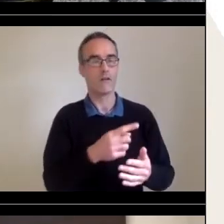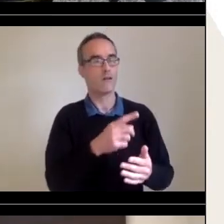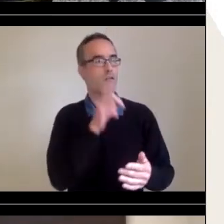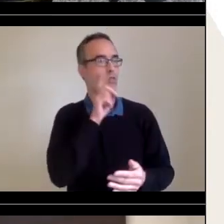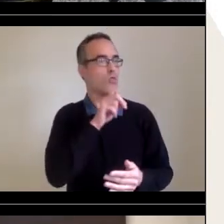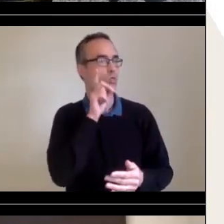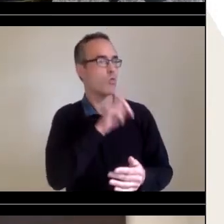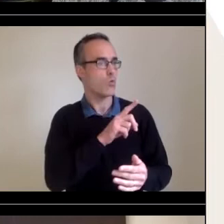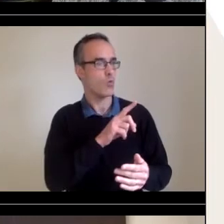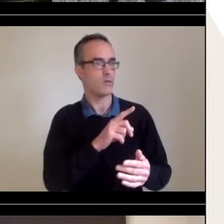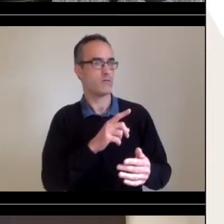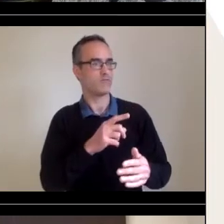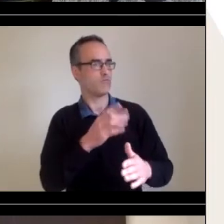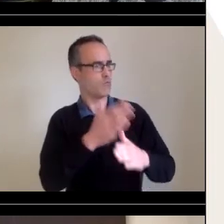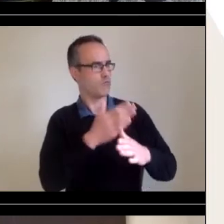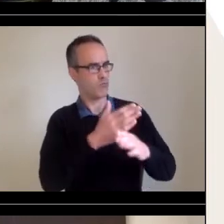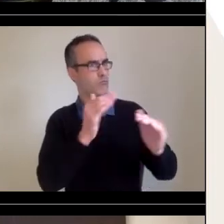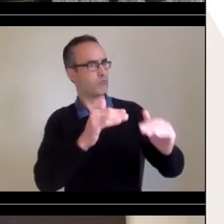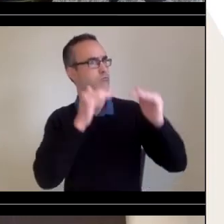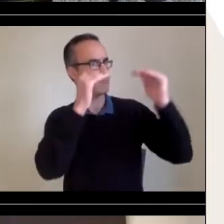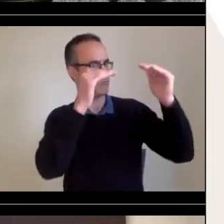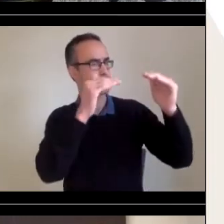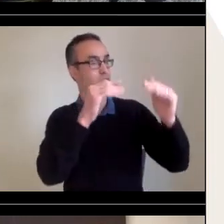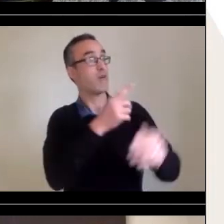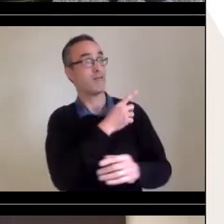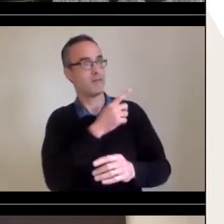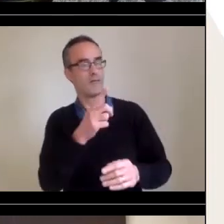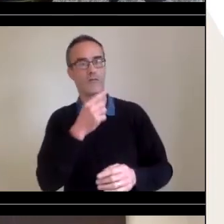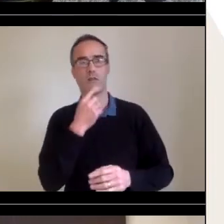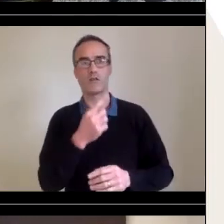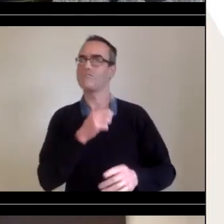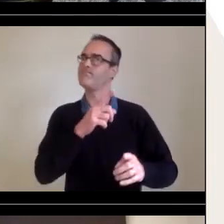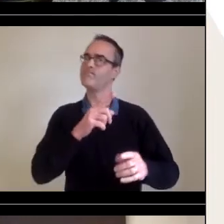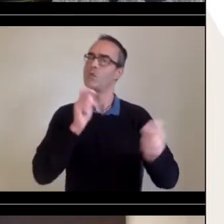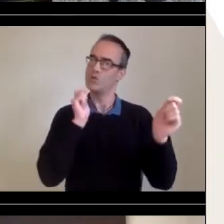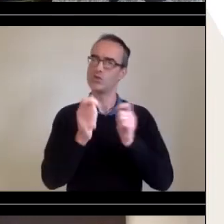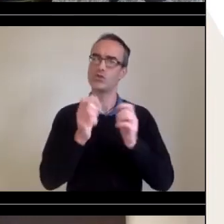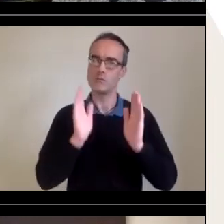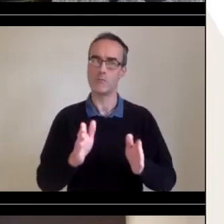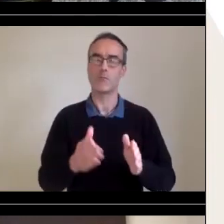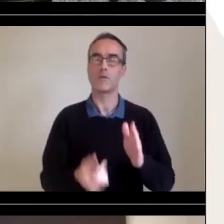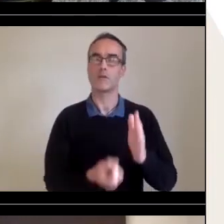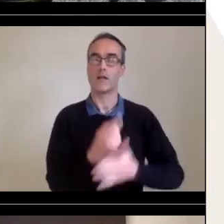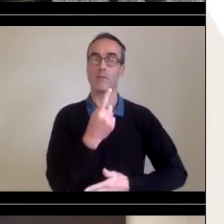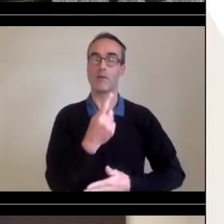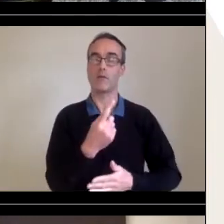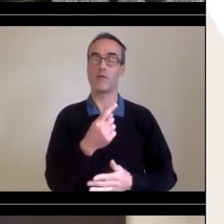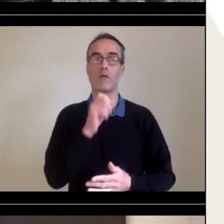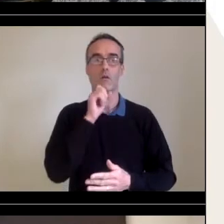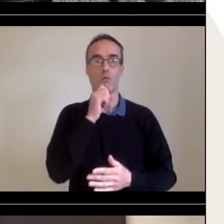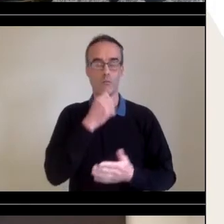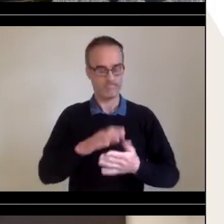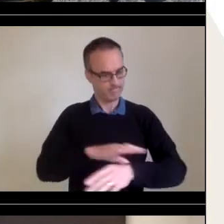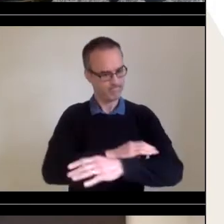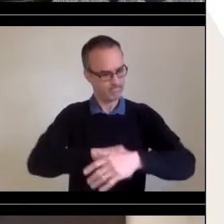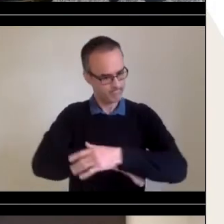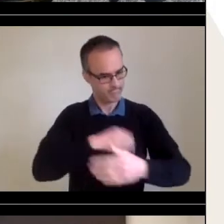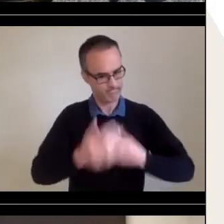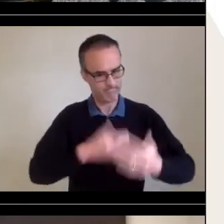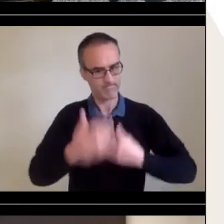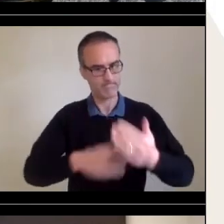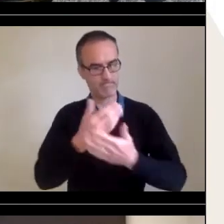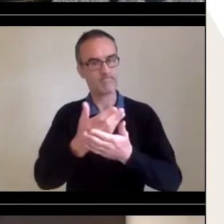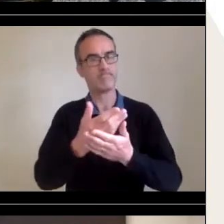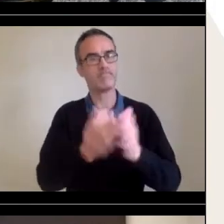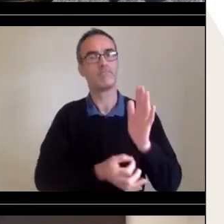were incredibly strong, and they said change has to happen and we're going to make it happen. And then I've benefited from that as a woman coming through my career, but also I'm